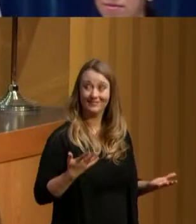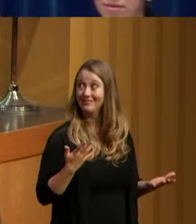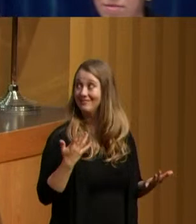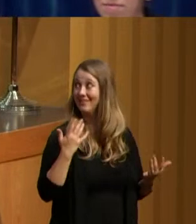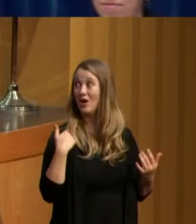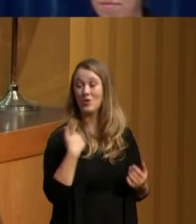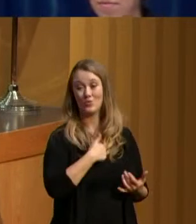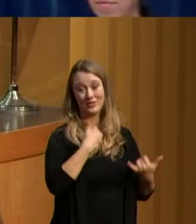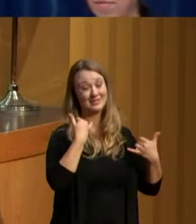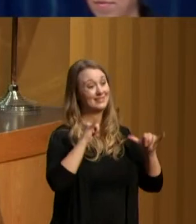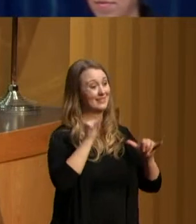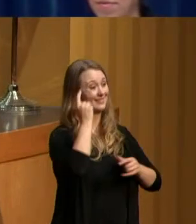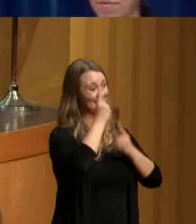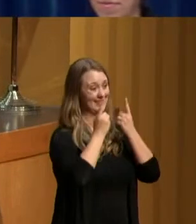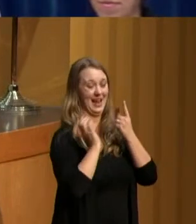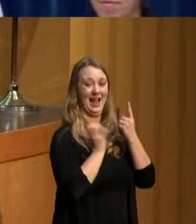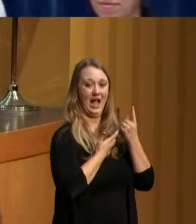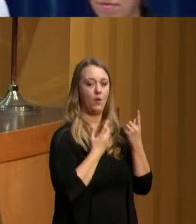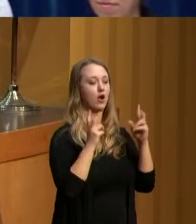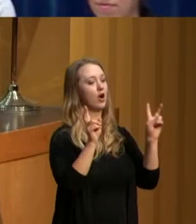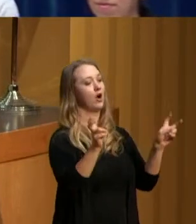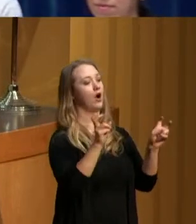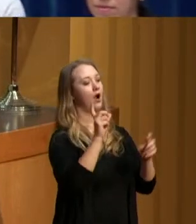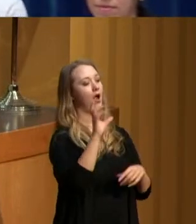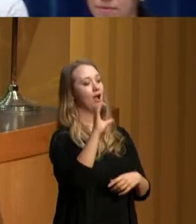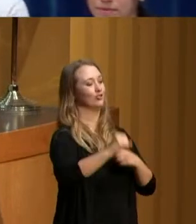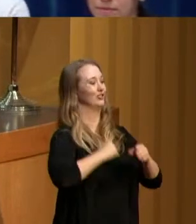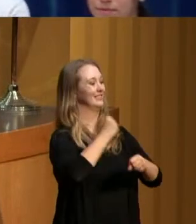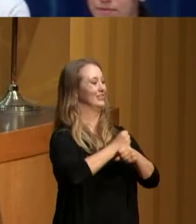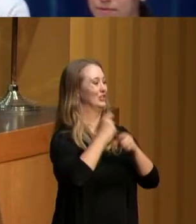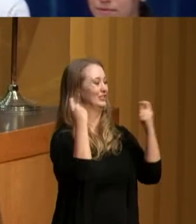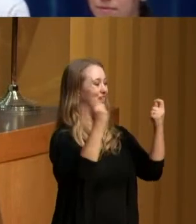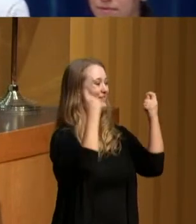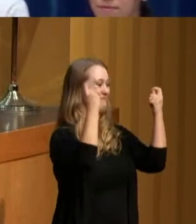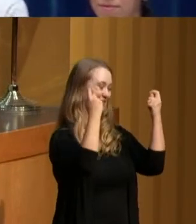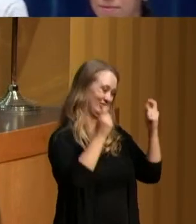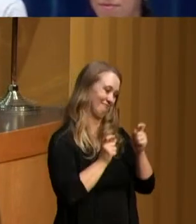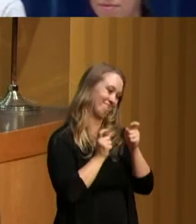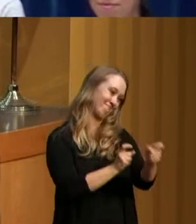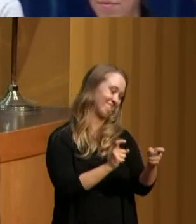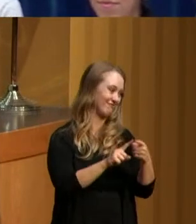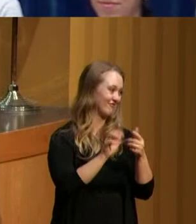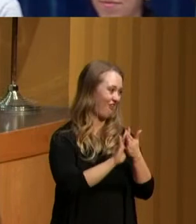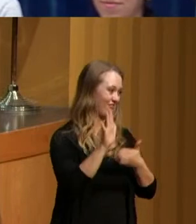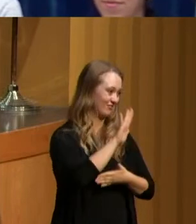it our centennial celebration national championship, give back to the college.